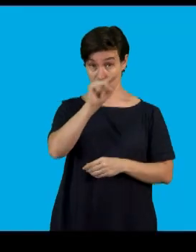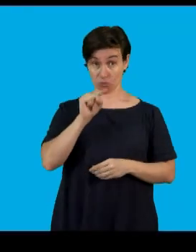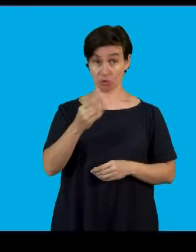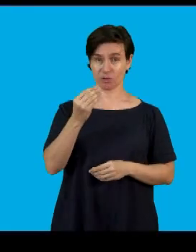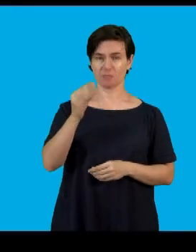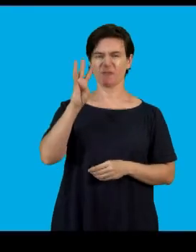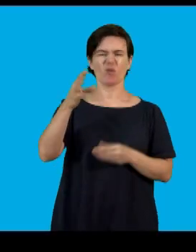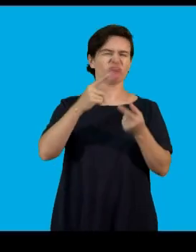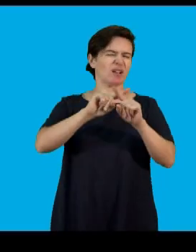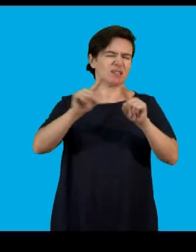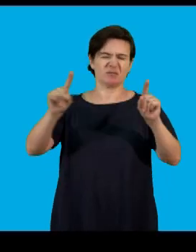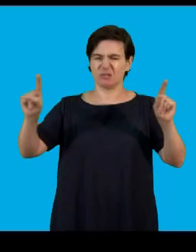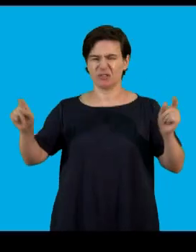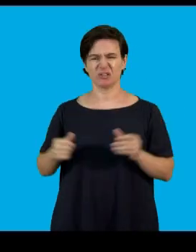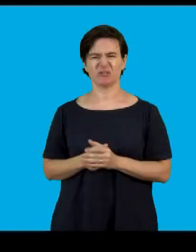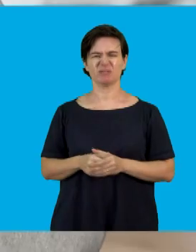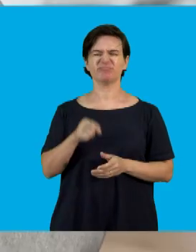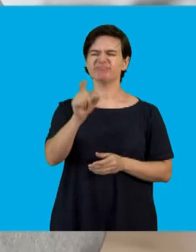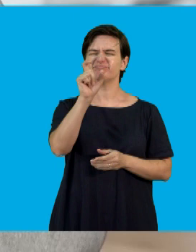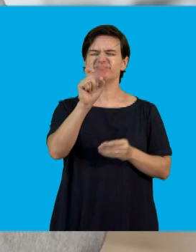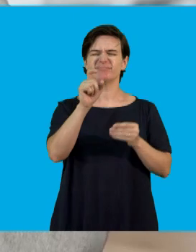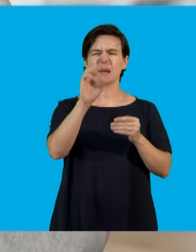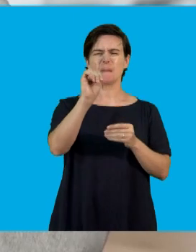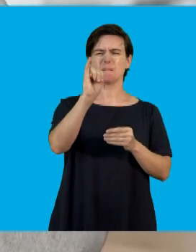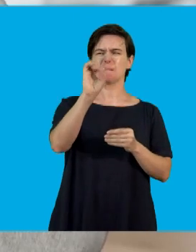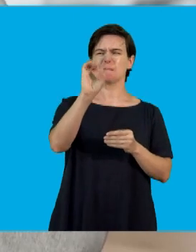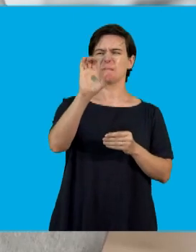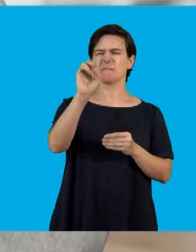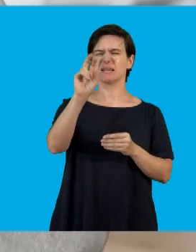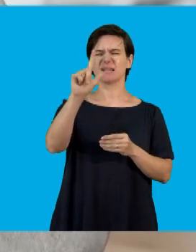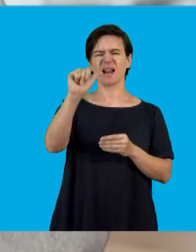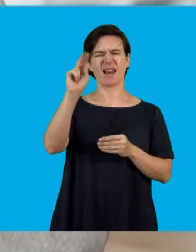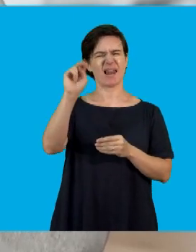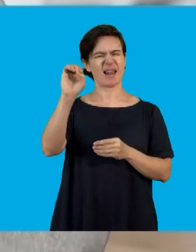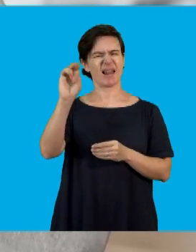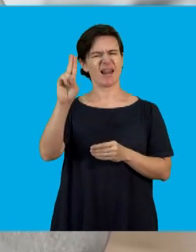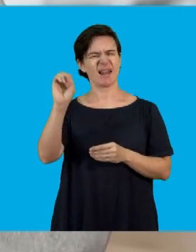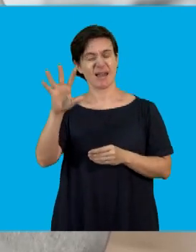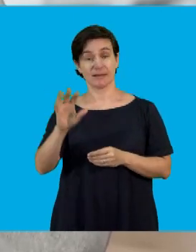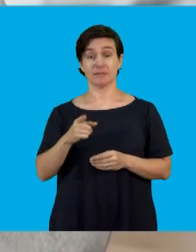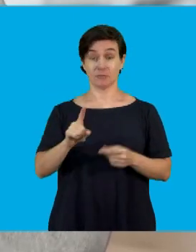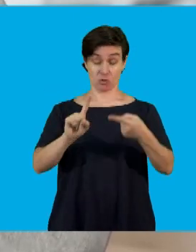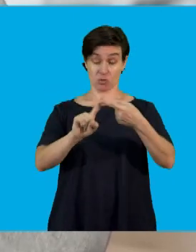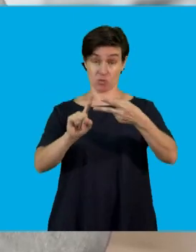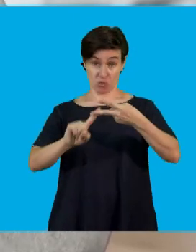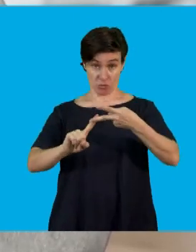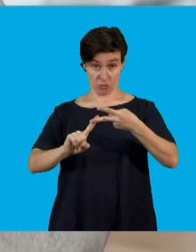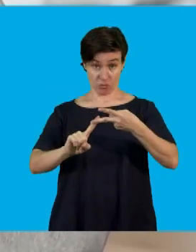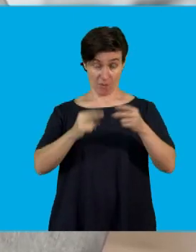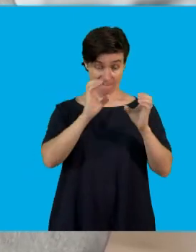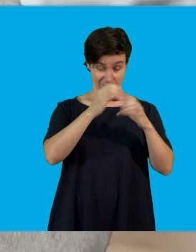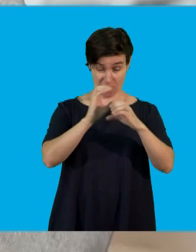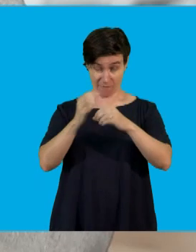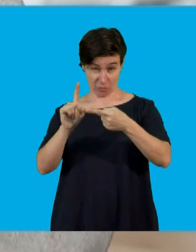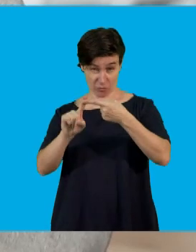the miscellaneous. Right, what do you need to know about miscellaneous is that it consists of 2 topics that we're doing in our